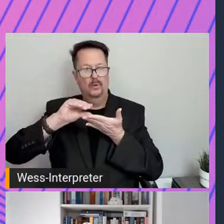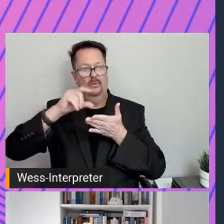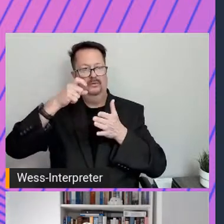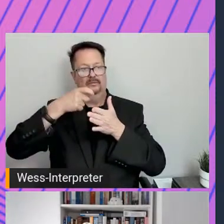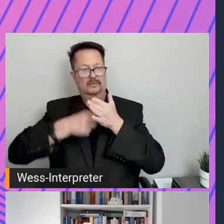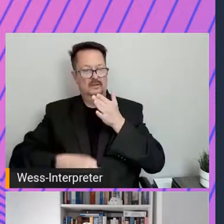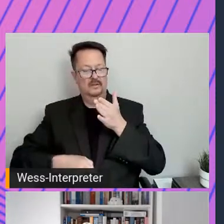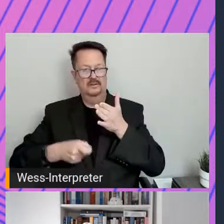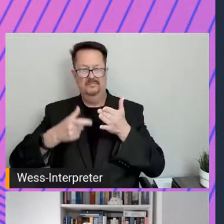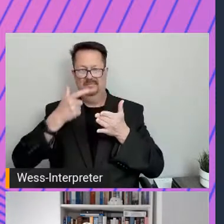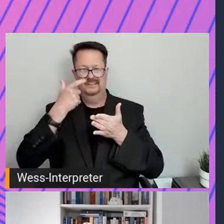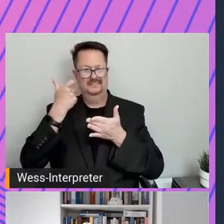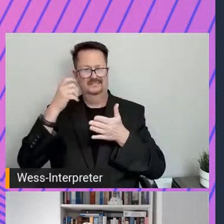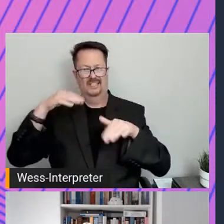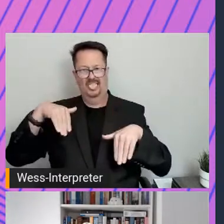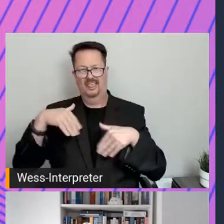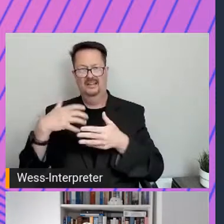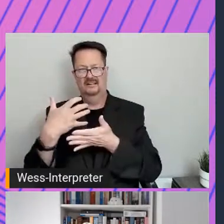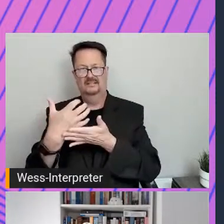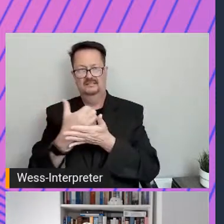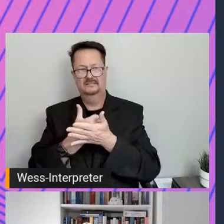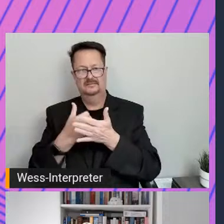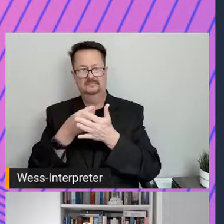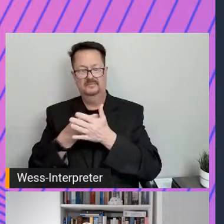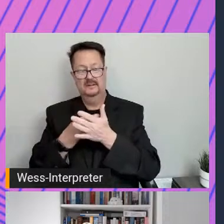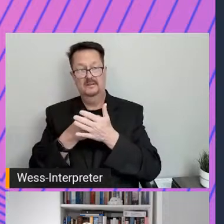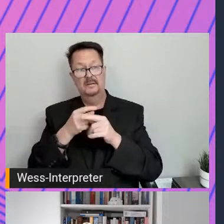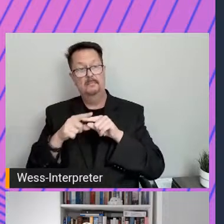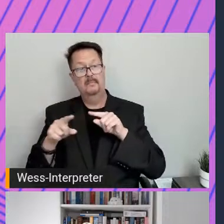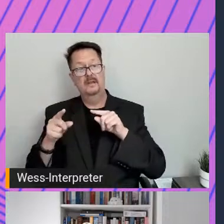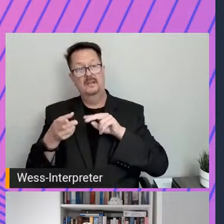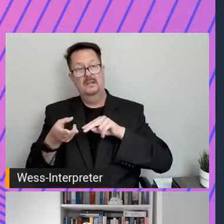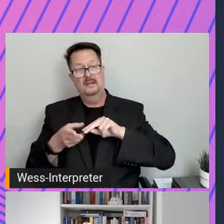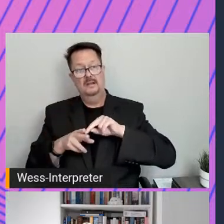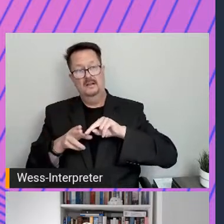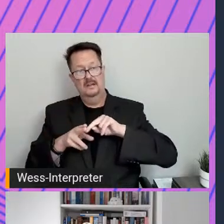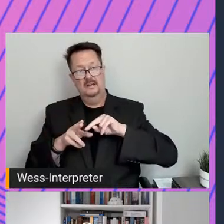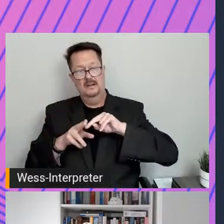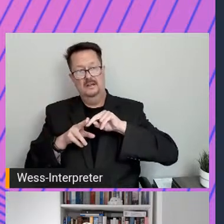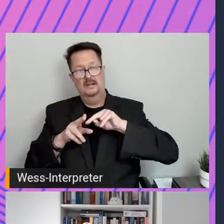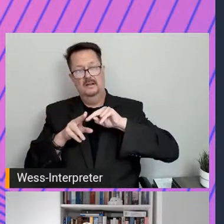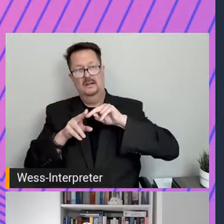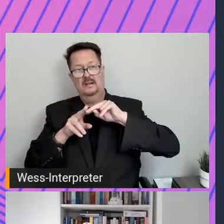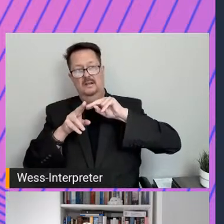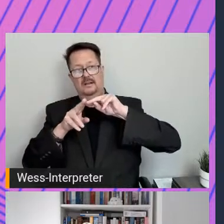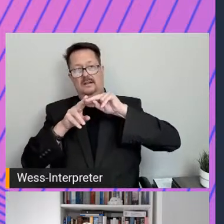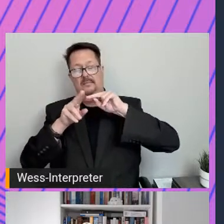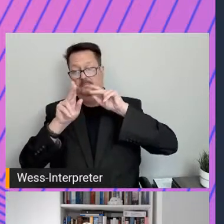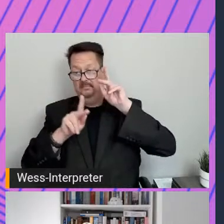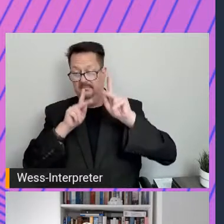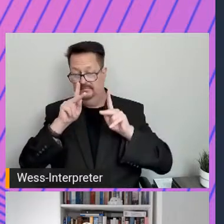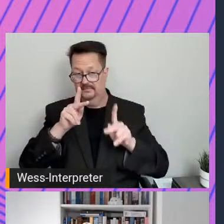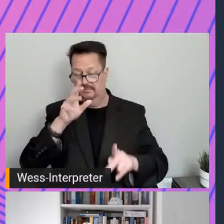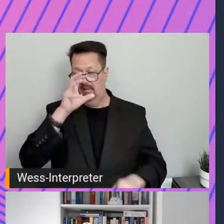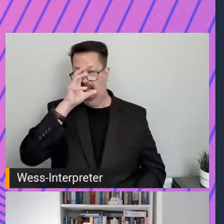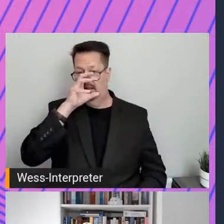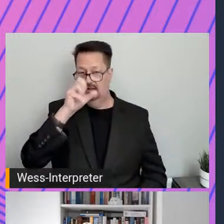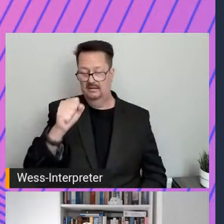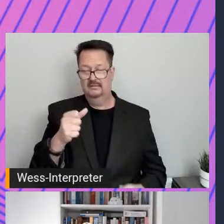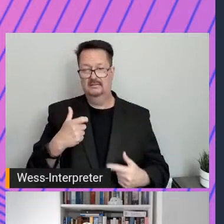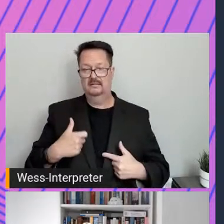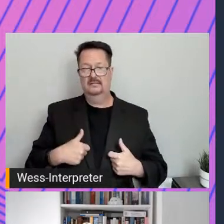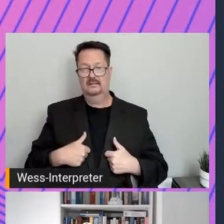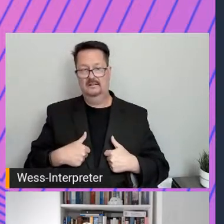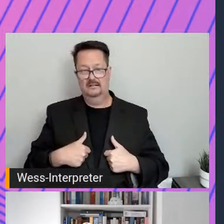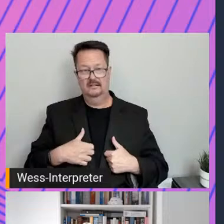you're not making a lot of money yet. But then as you reach that product market fit, you build something that people really like. Now you're wildly successful. You